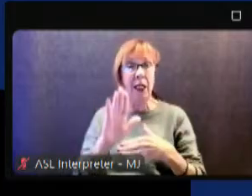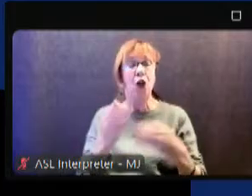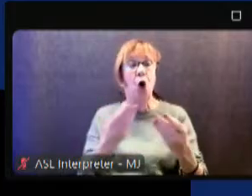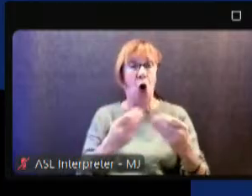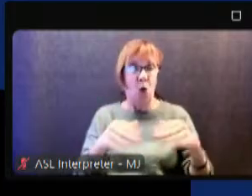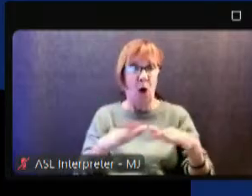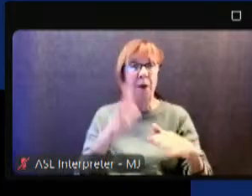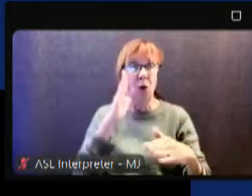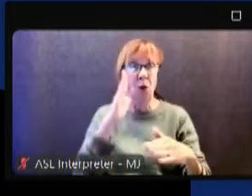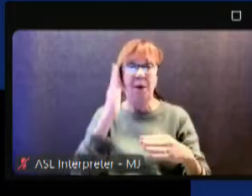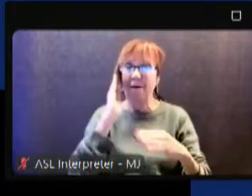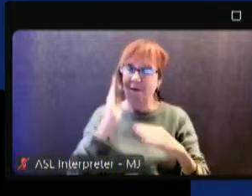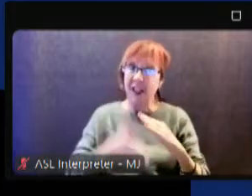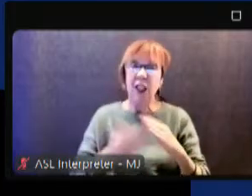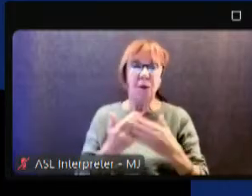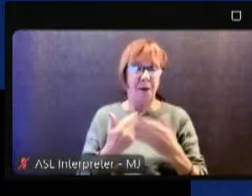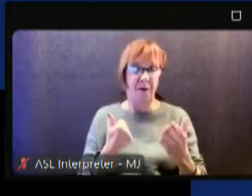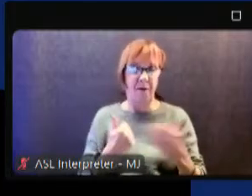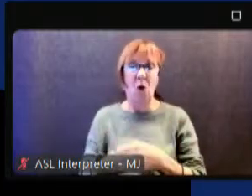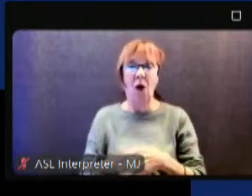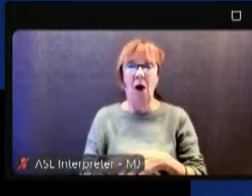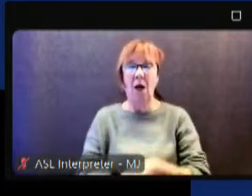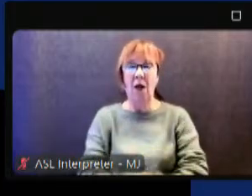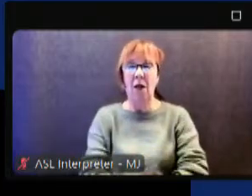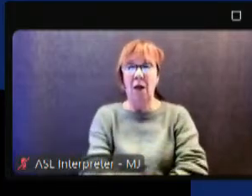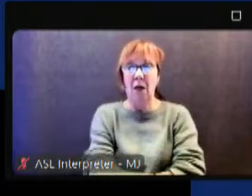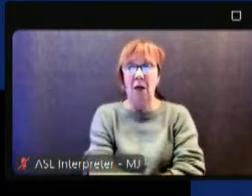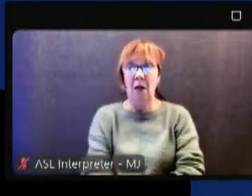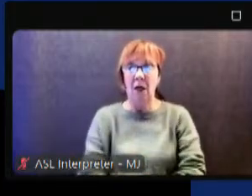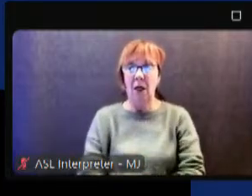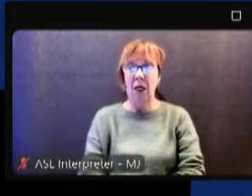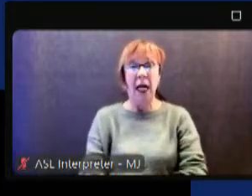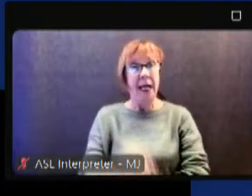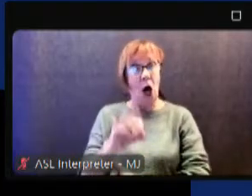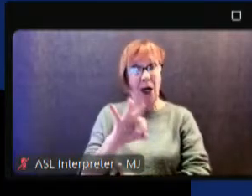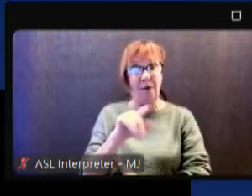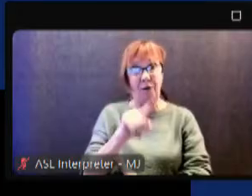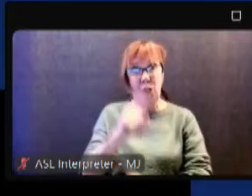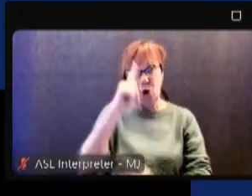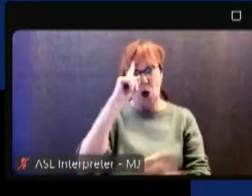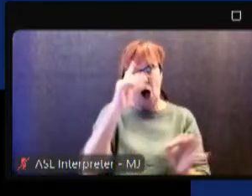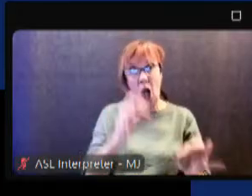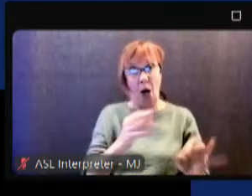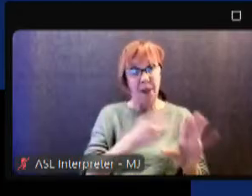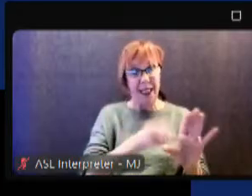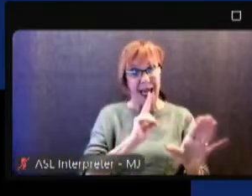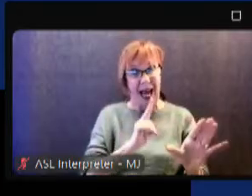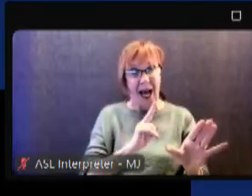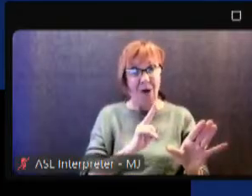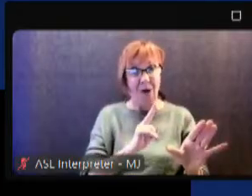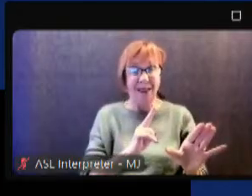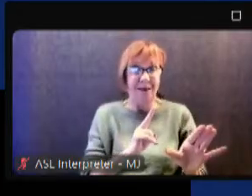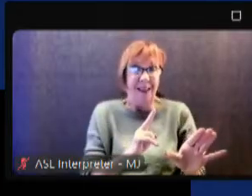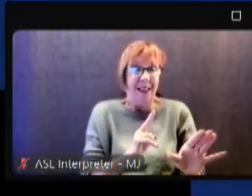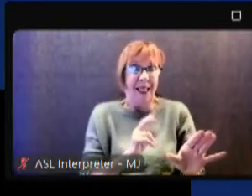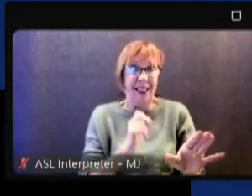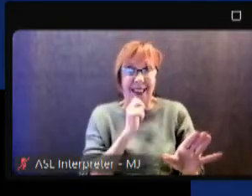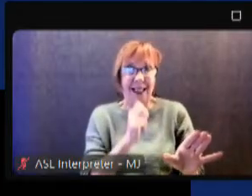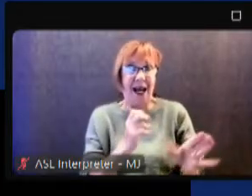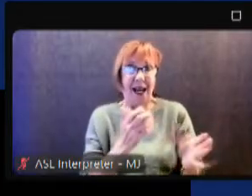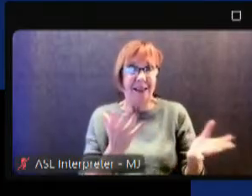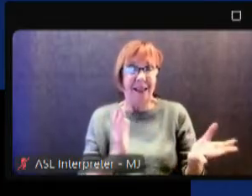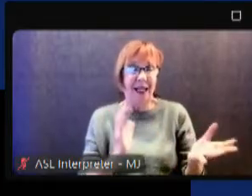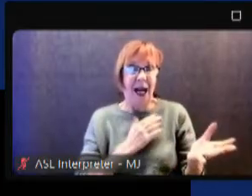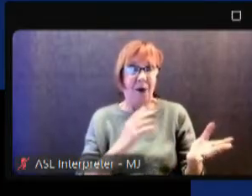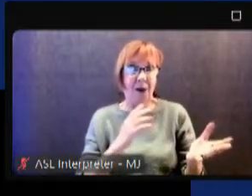well before that date. As for if you opted out, it's not really our question, but I know 30